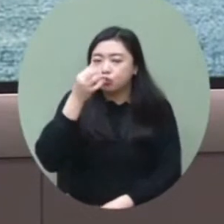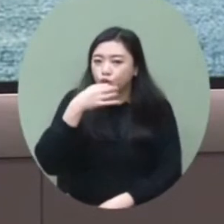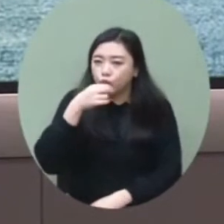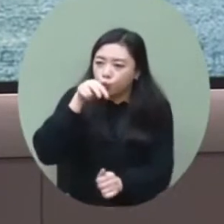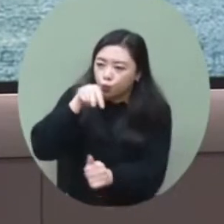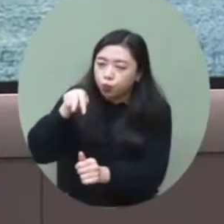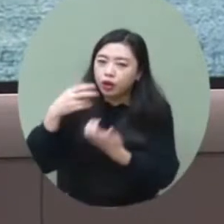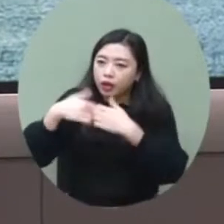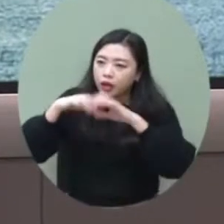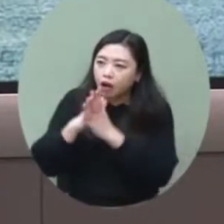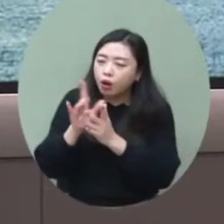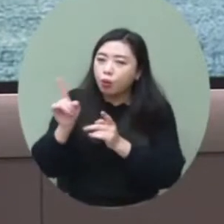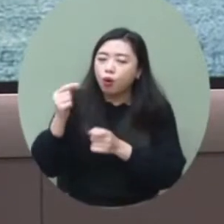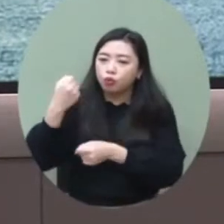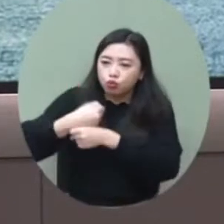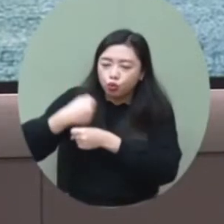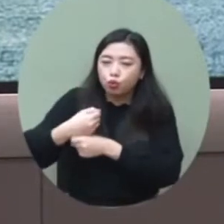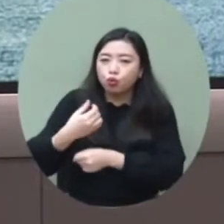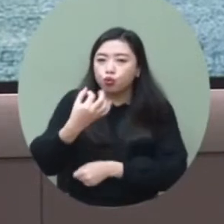different data